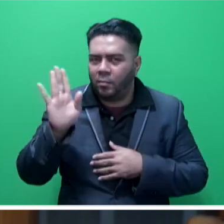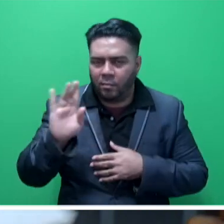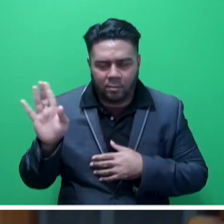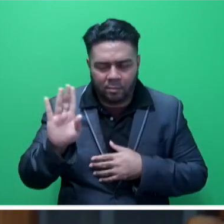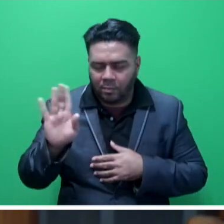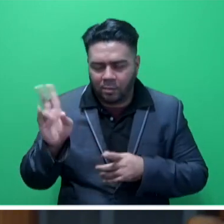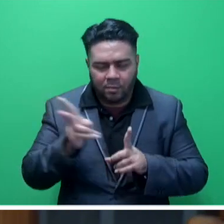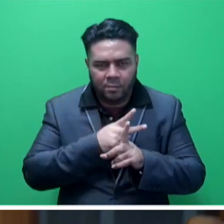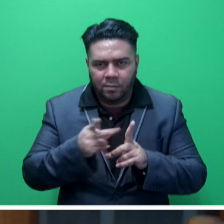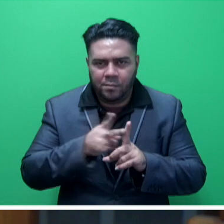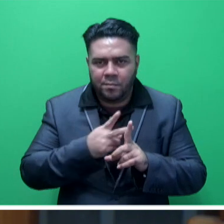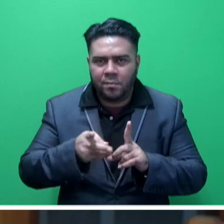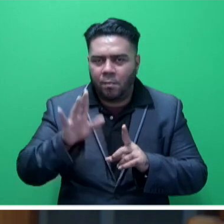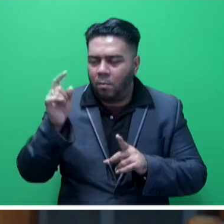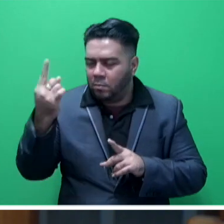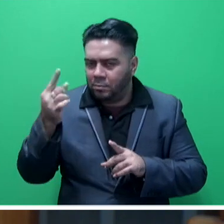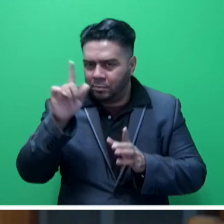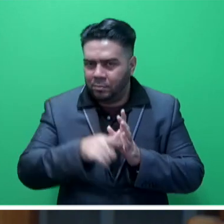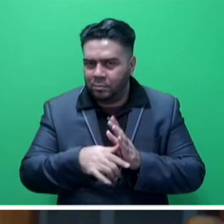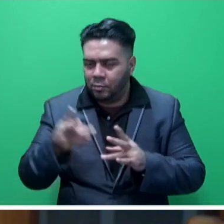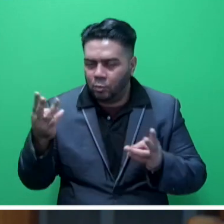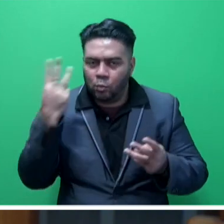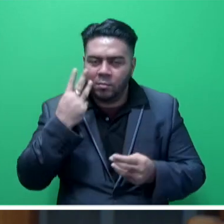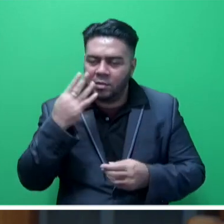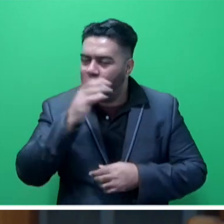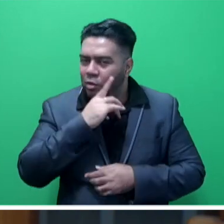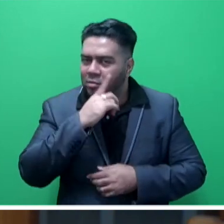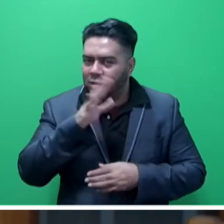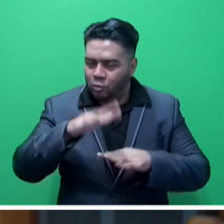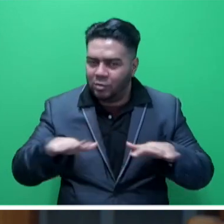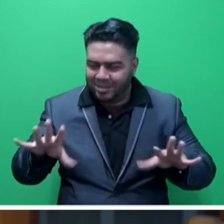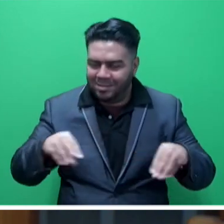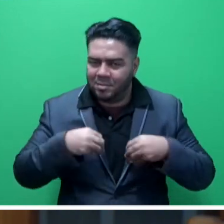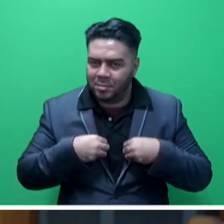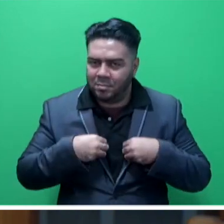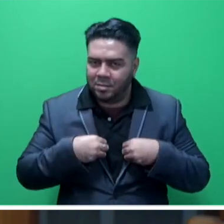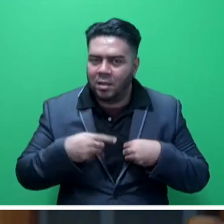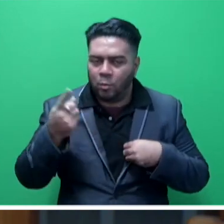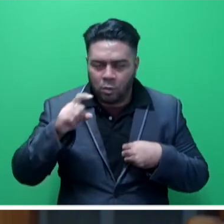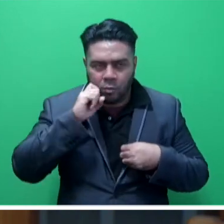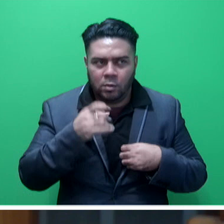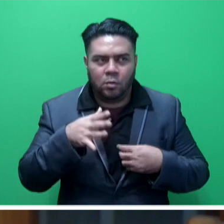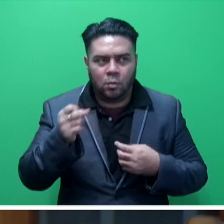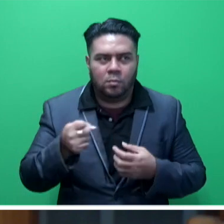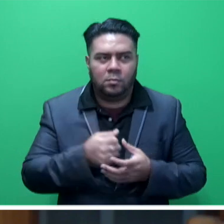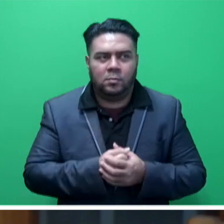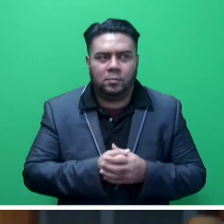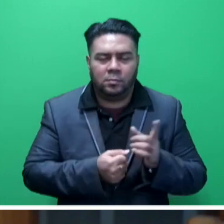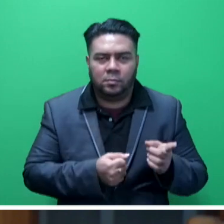violence at any one time against our women, girls and children is acceptable, and we will hold perpetrators to account.